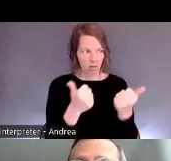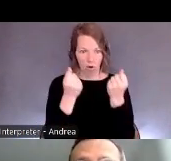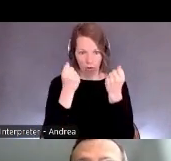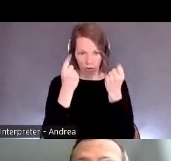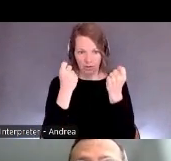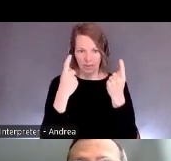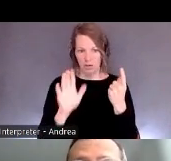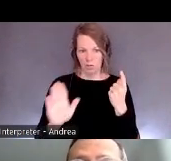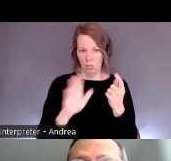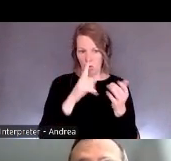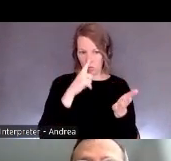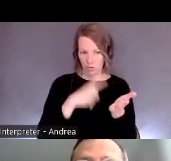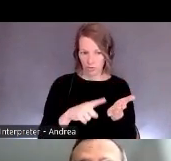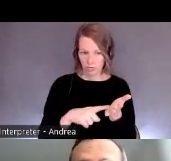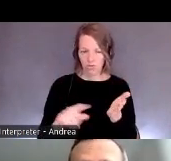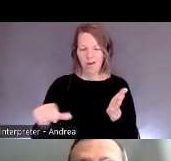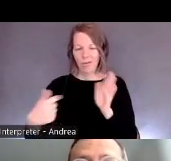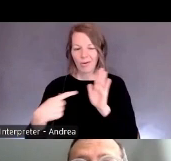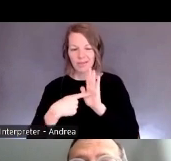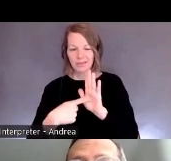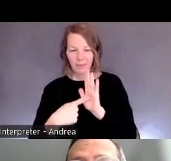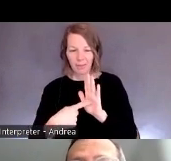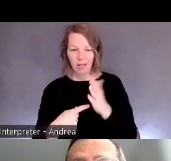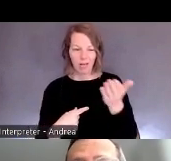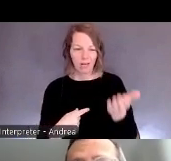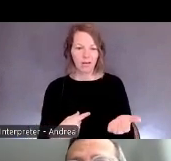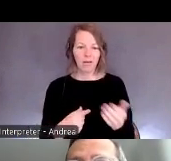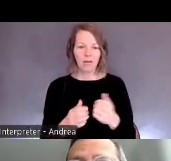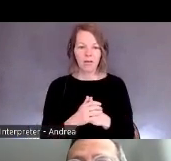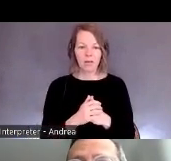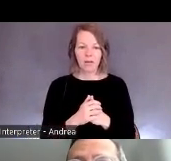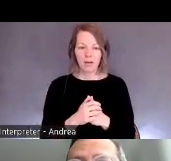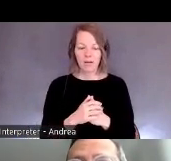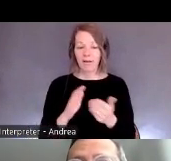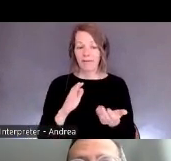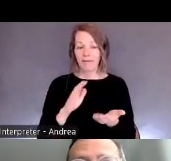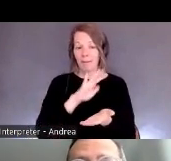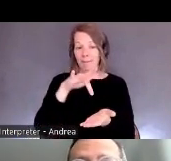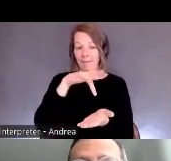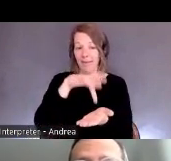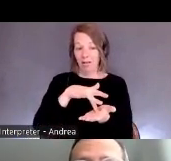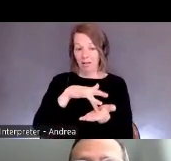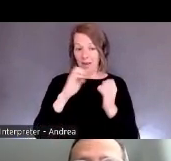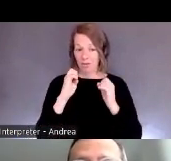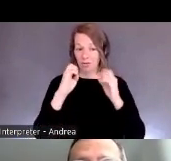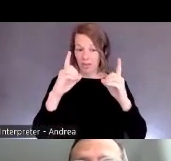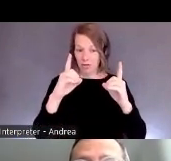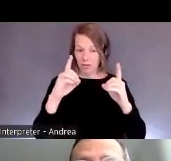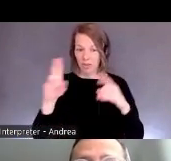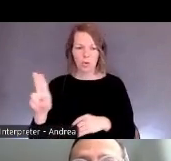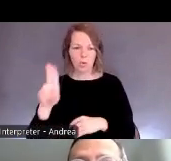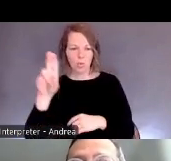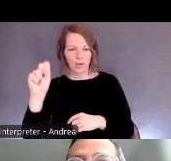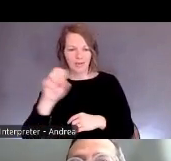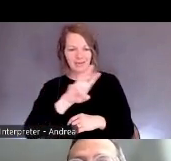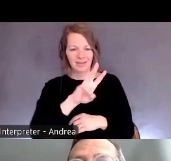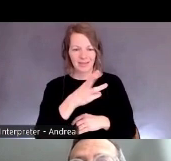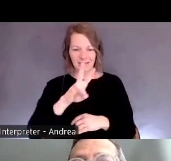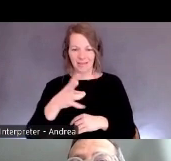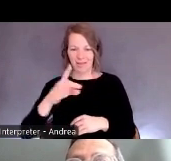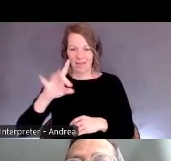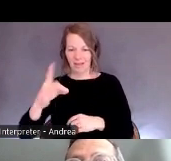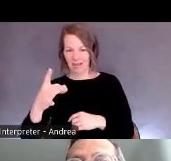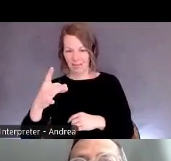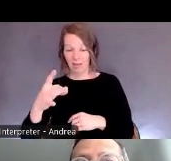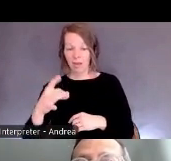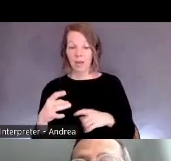research. Other examples have to do with middle education. In the US, this corresponds to grades 6 to 8.